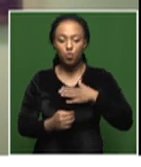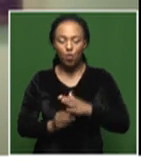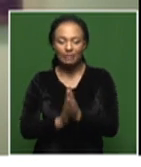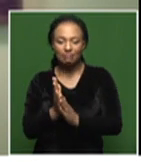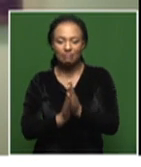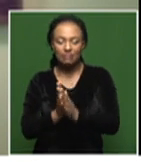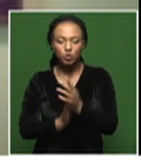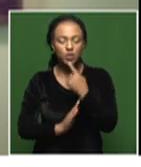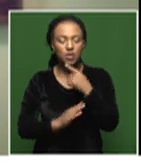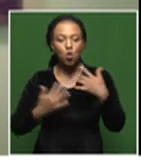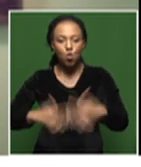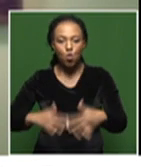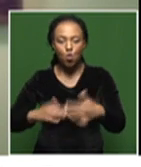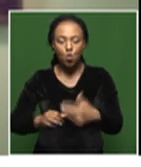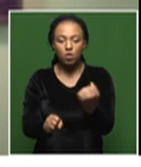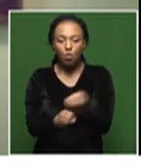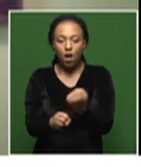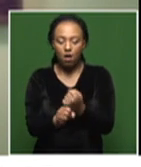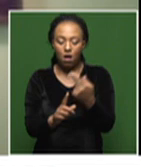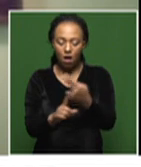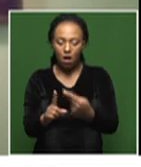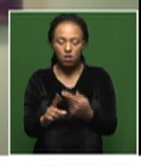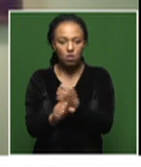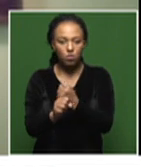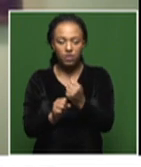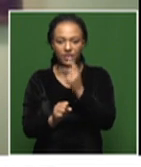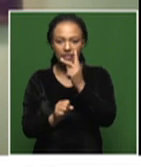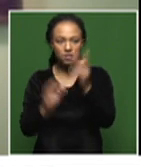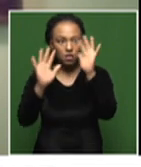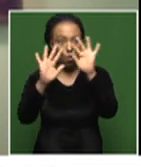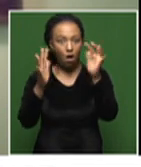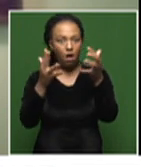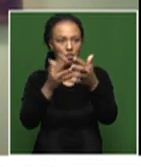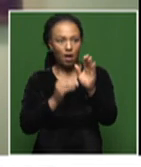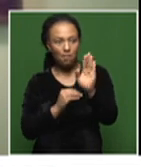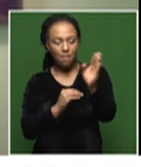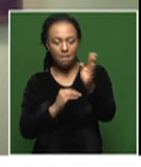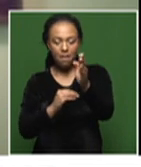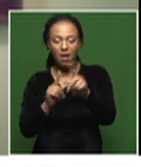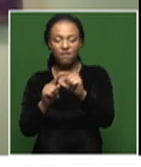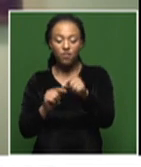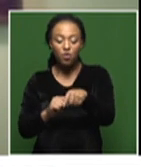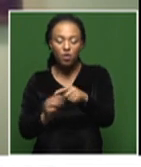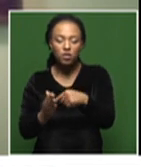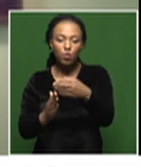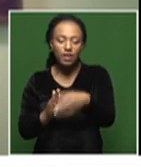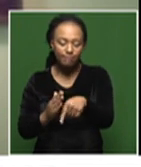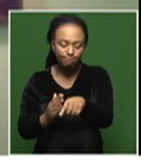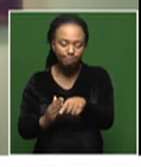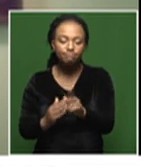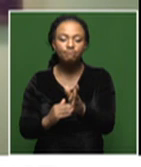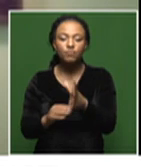is the best cross-section of South African art you might see anywhere potentially in the world this coming weekend. It